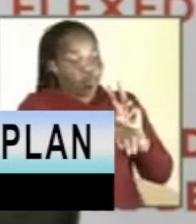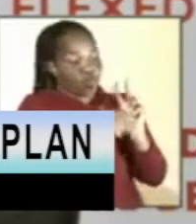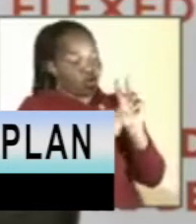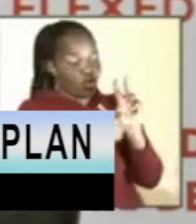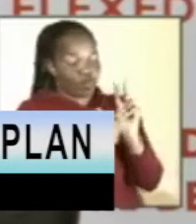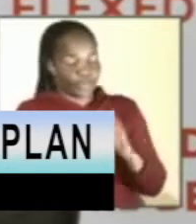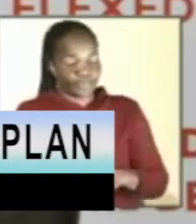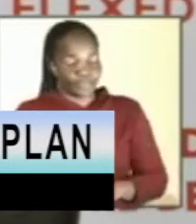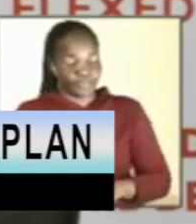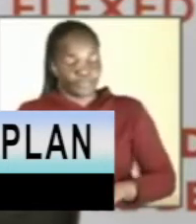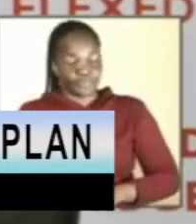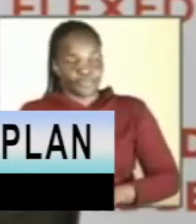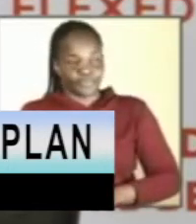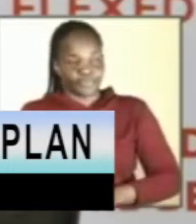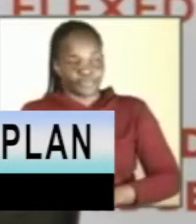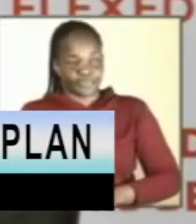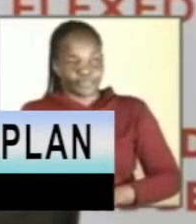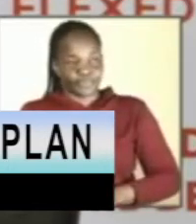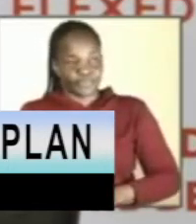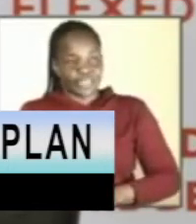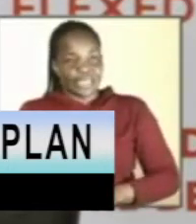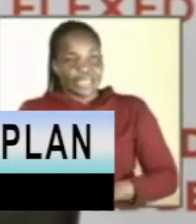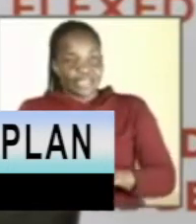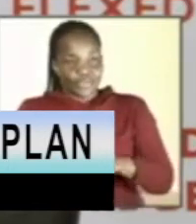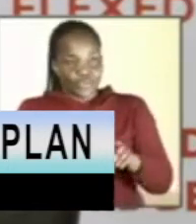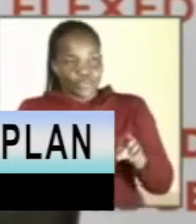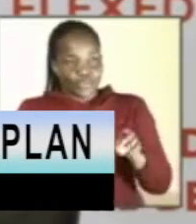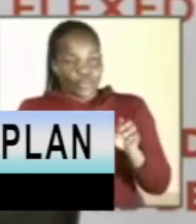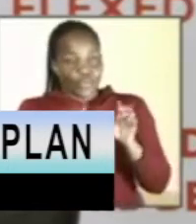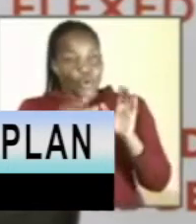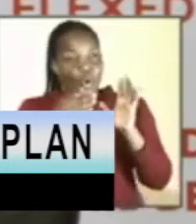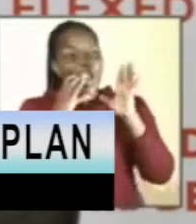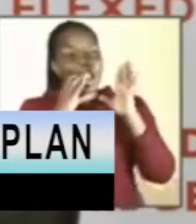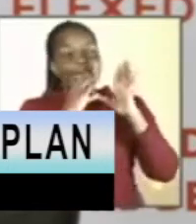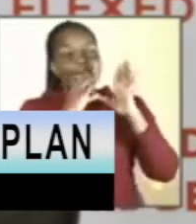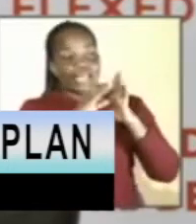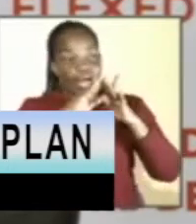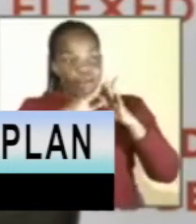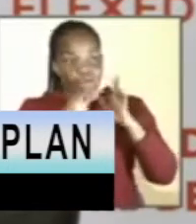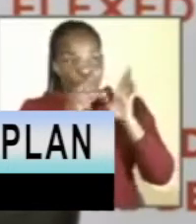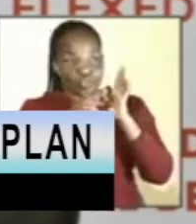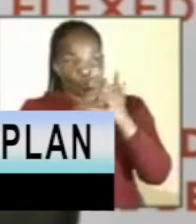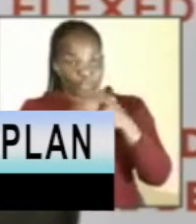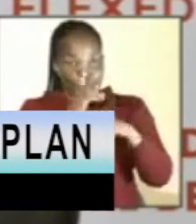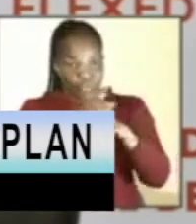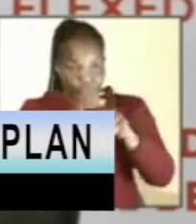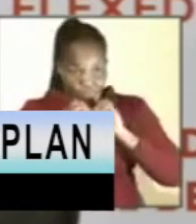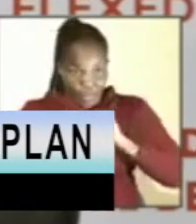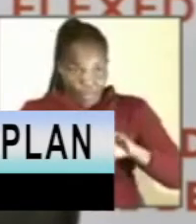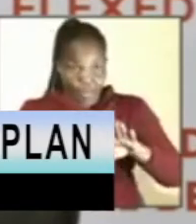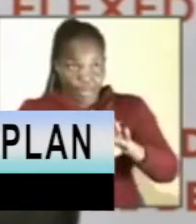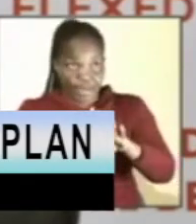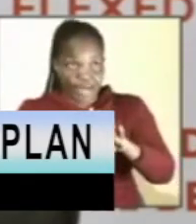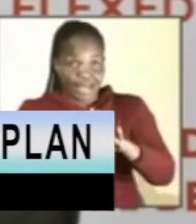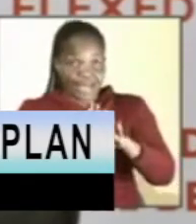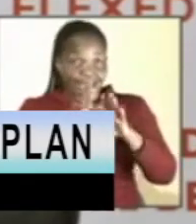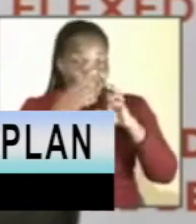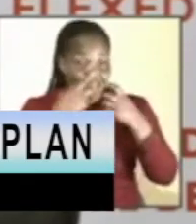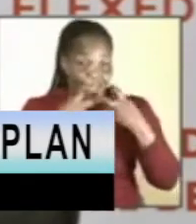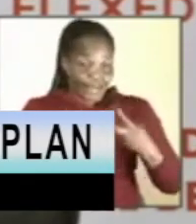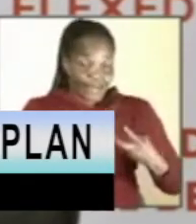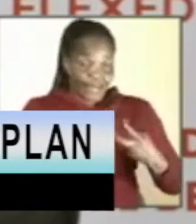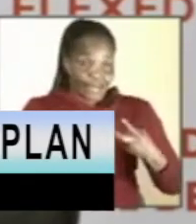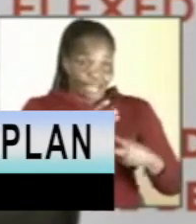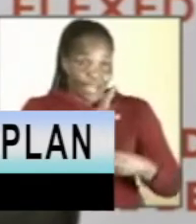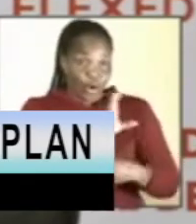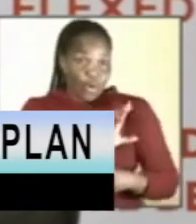by the Decentralization Act, it normally used to sit once per month, but